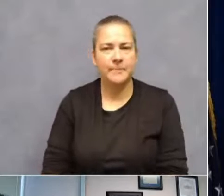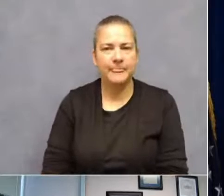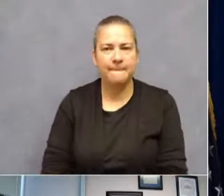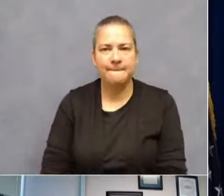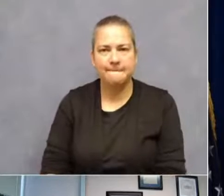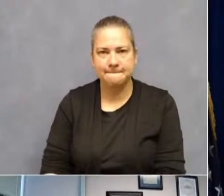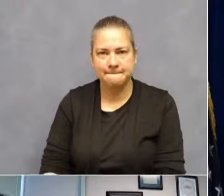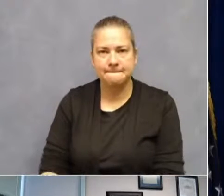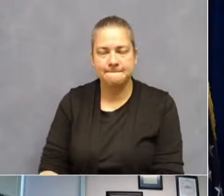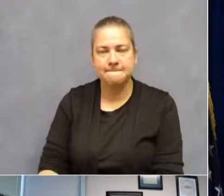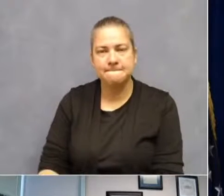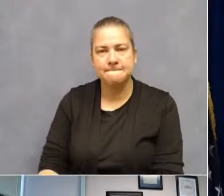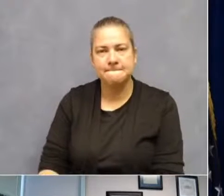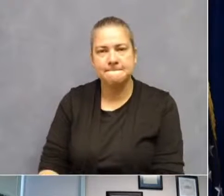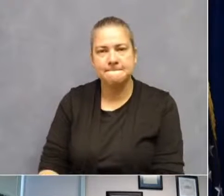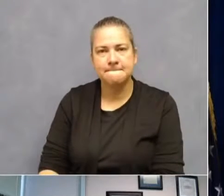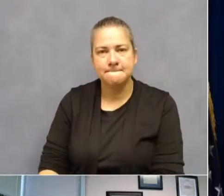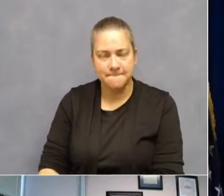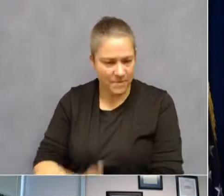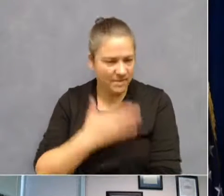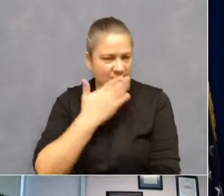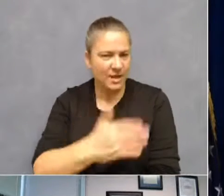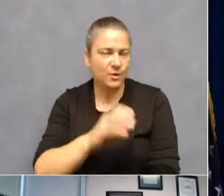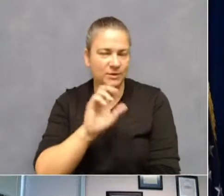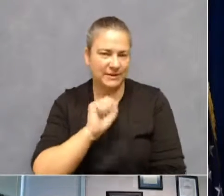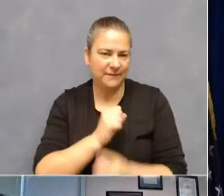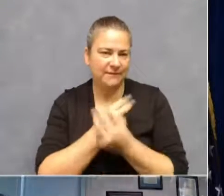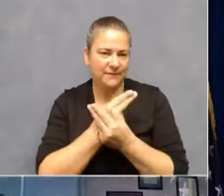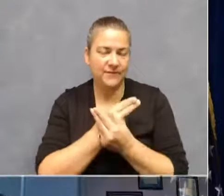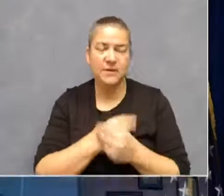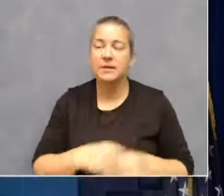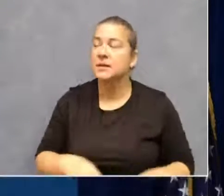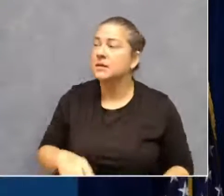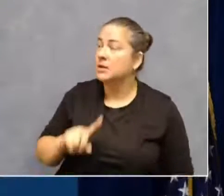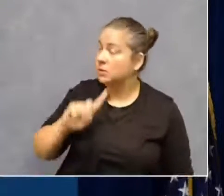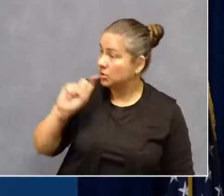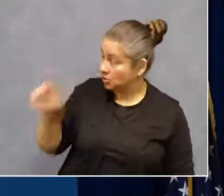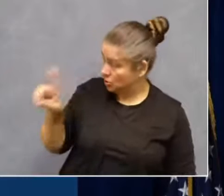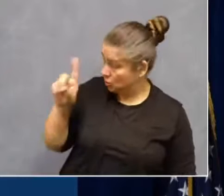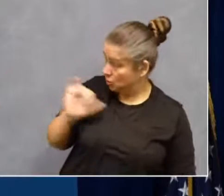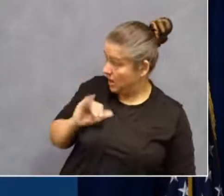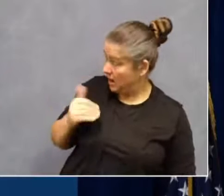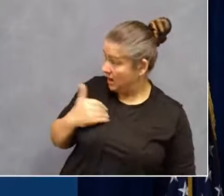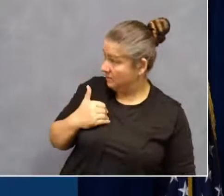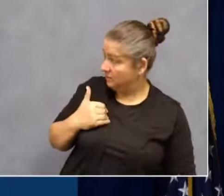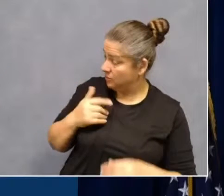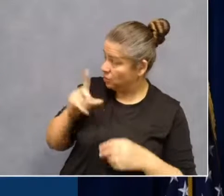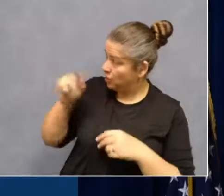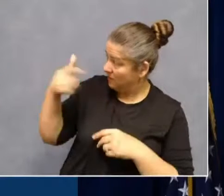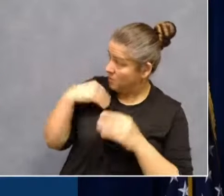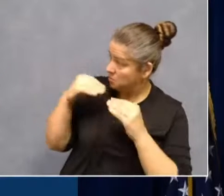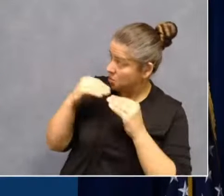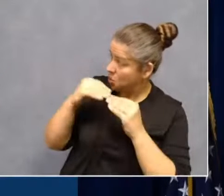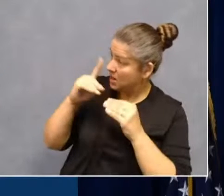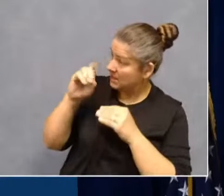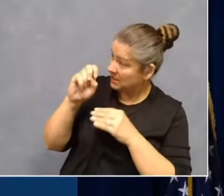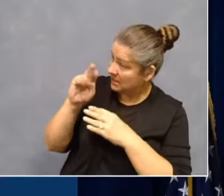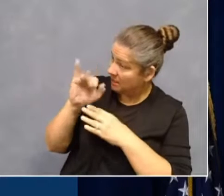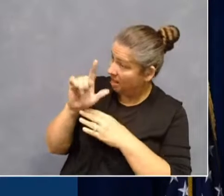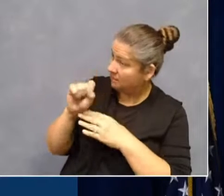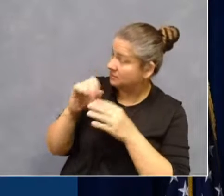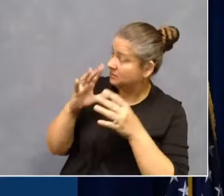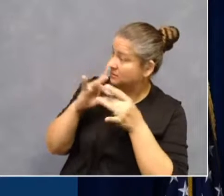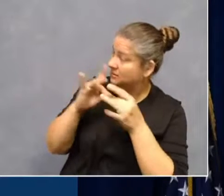Okay. Thank you, Steve. Next question. Do I have any more details about or comments on the allegations